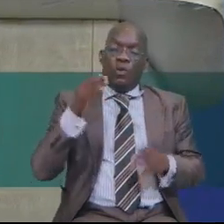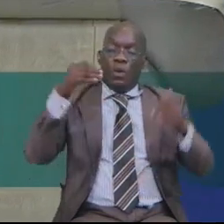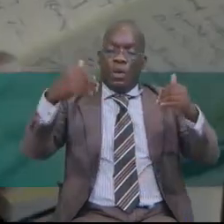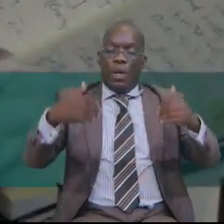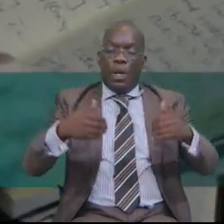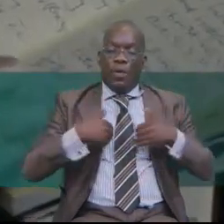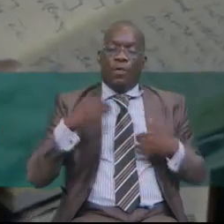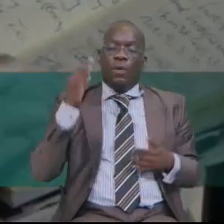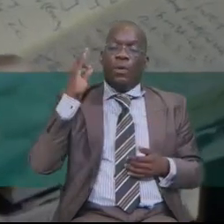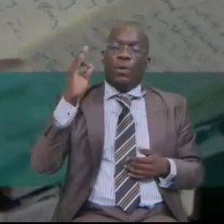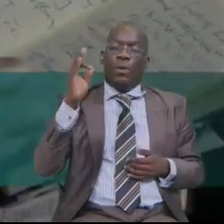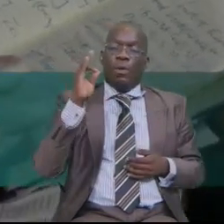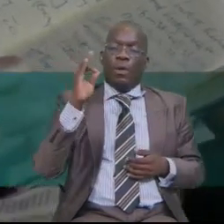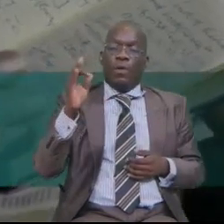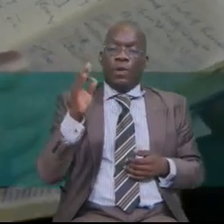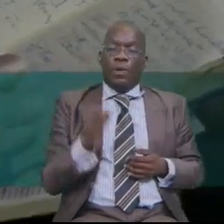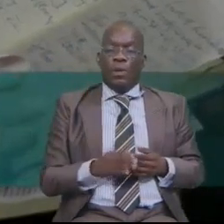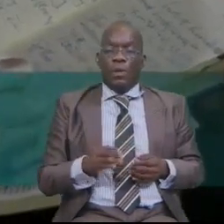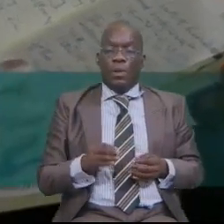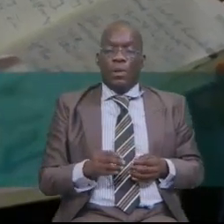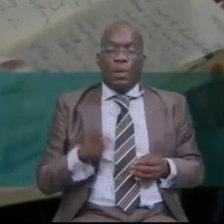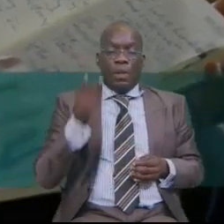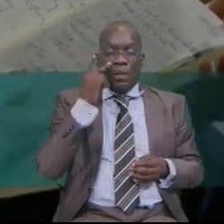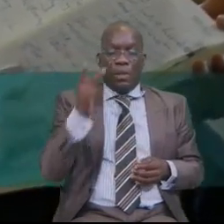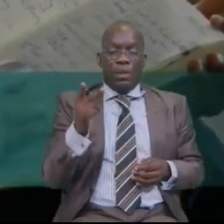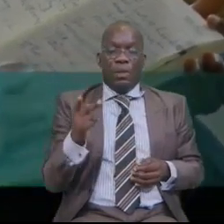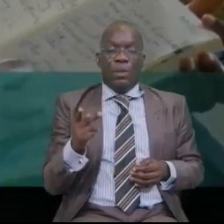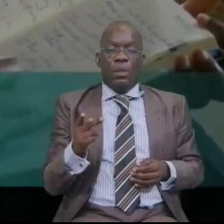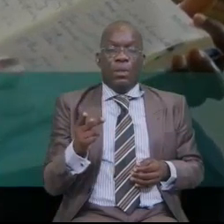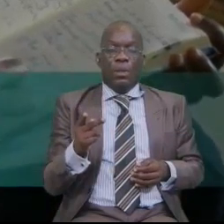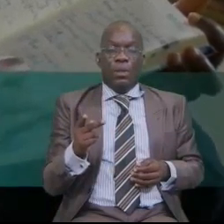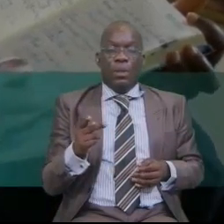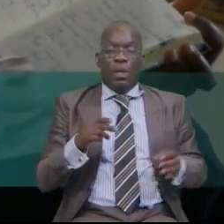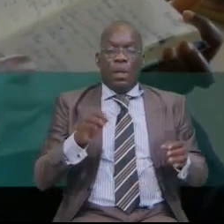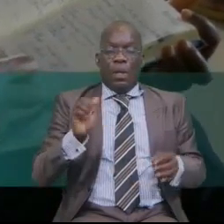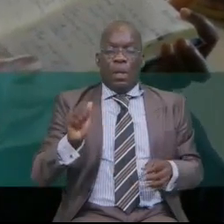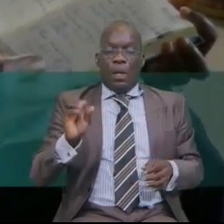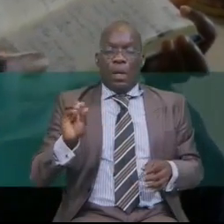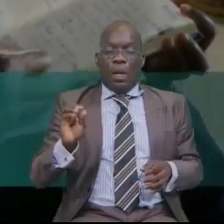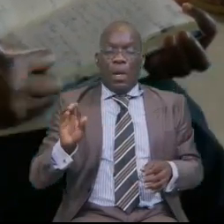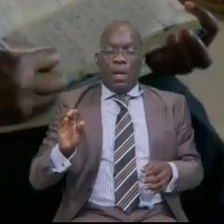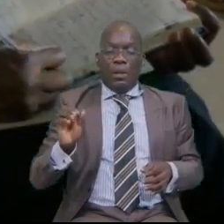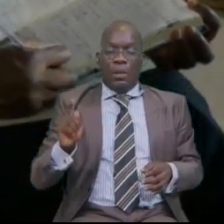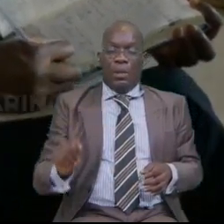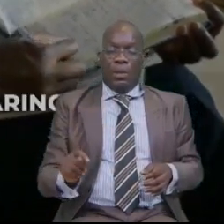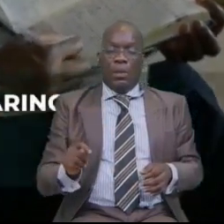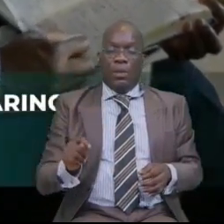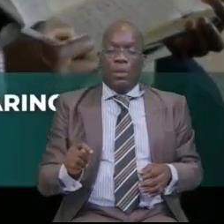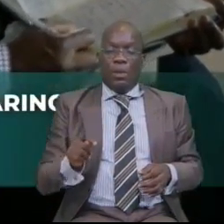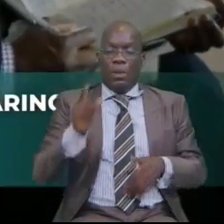bearing evangelism. Look at Acts of the Apostles, chapter 6. We're looking at